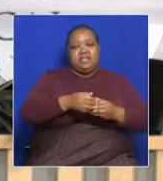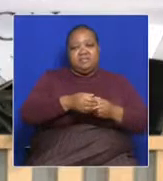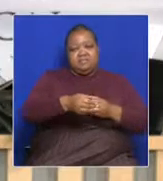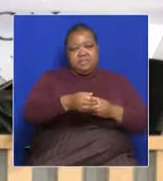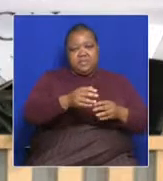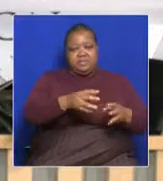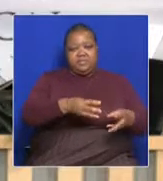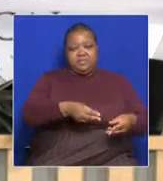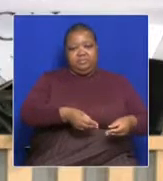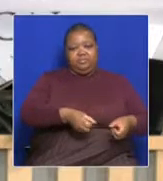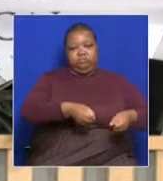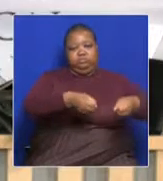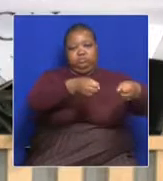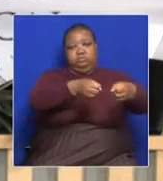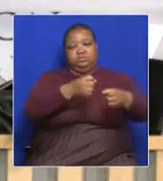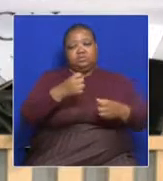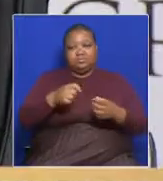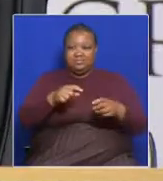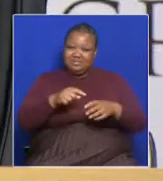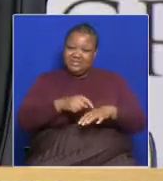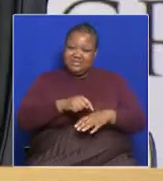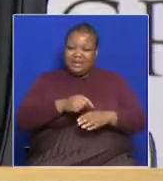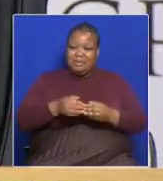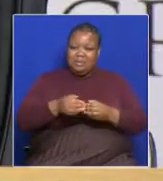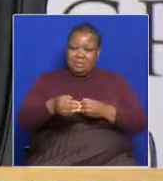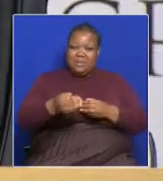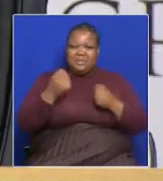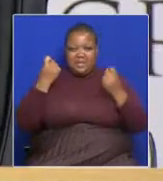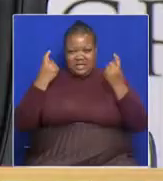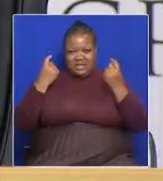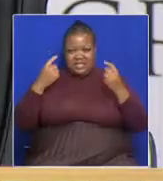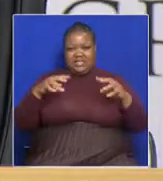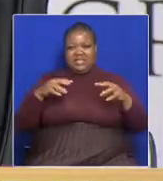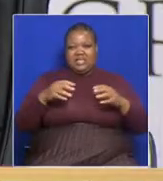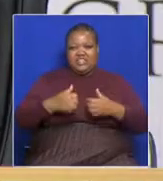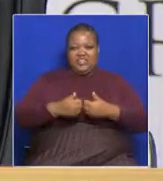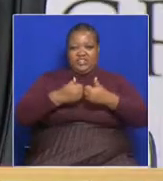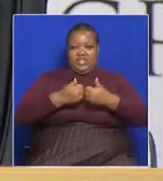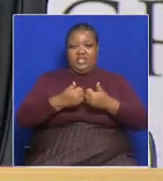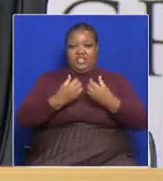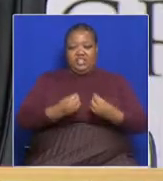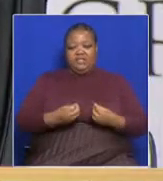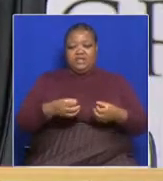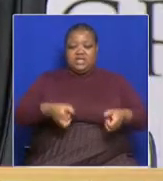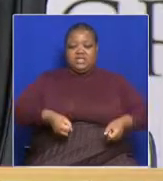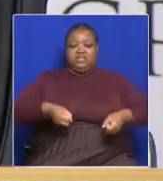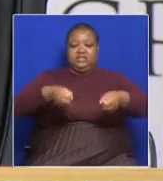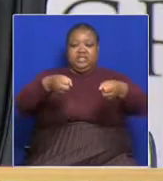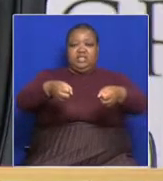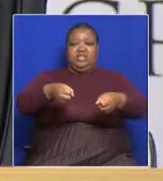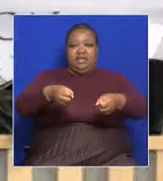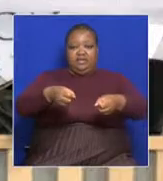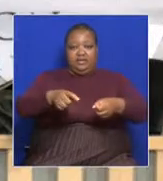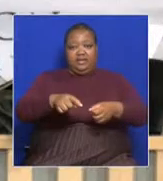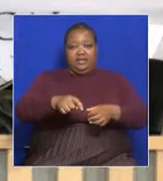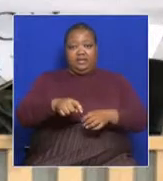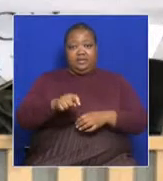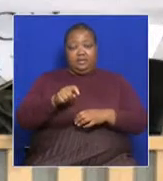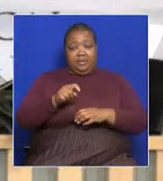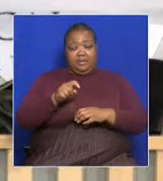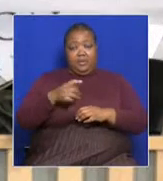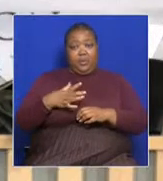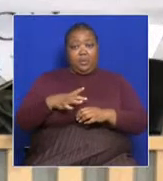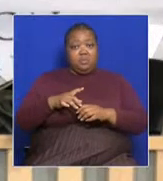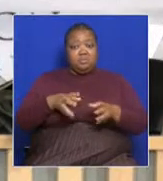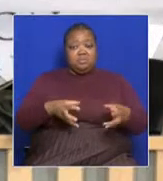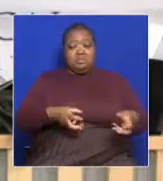there are challenges with that. Oh, It is what must be delivered yes, it's that I want to engage you on. yes. And here, the